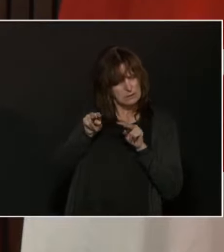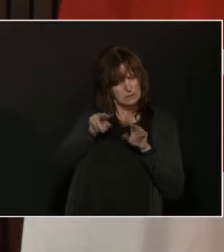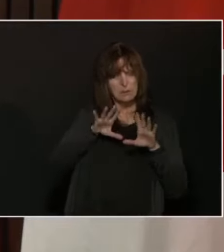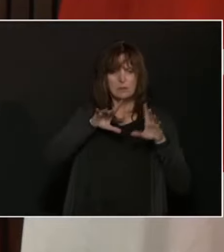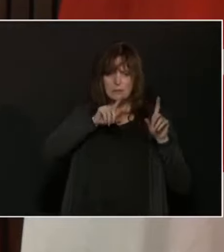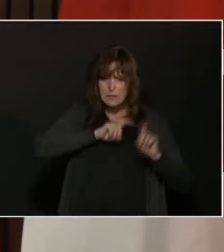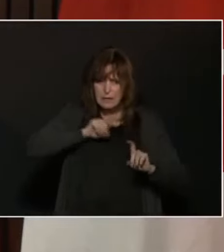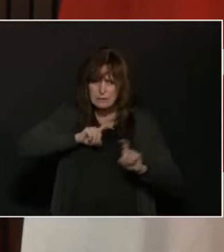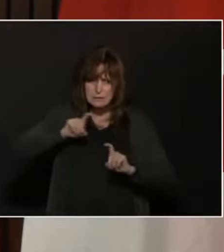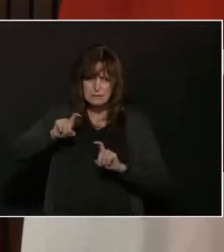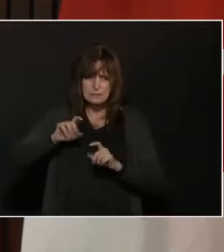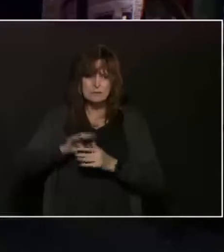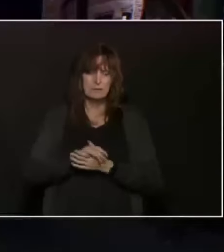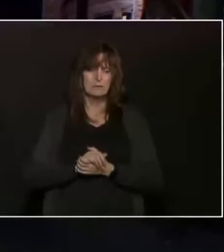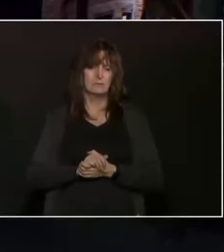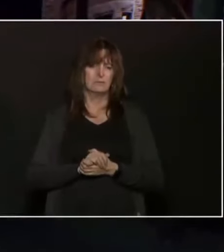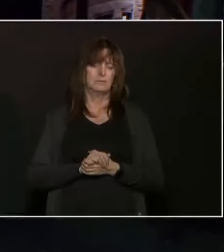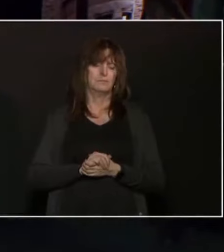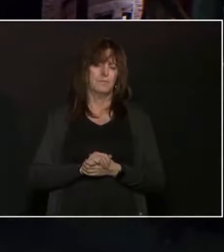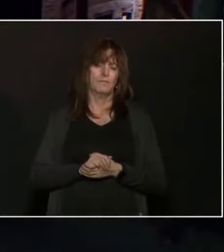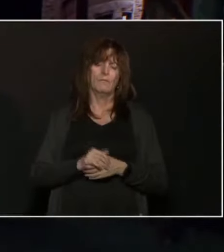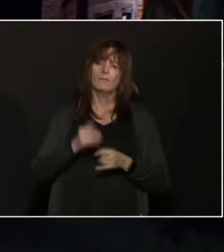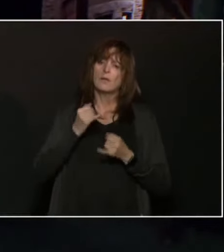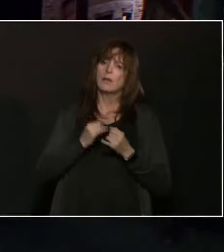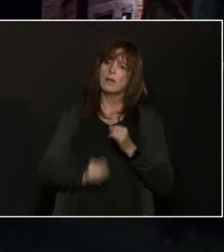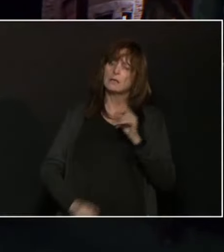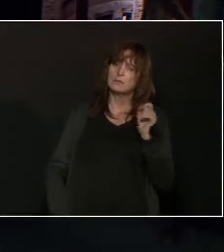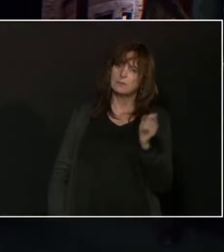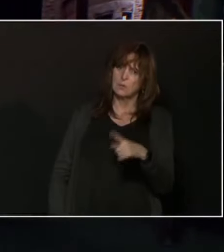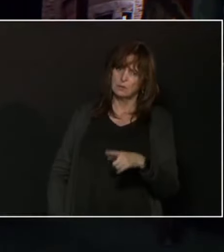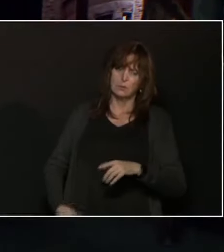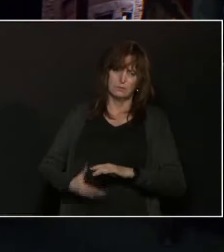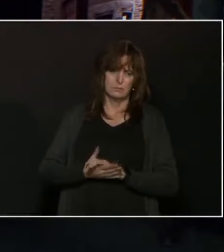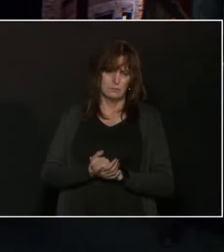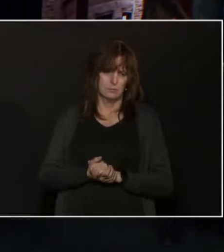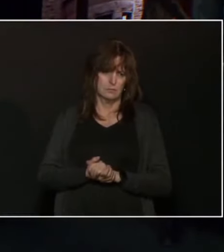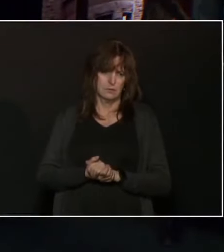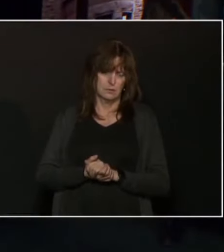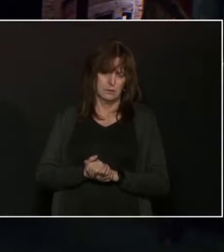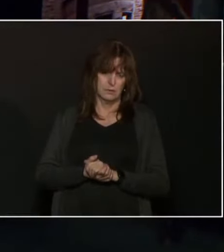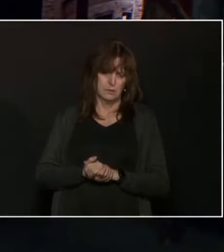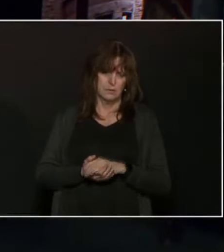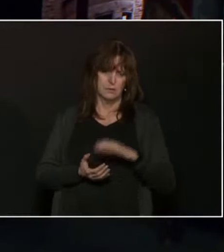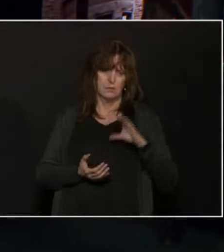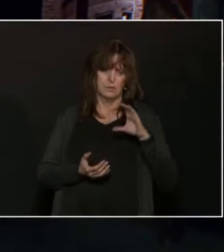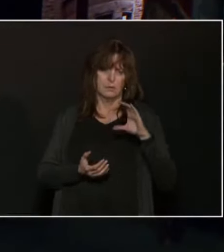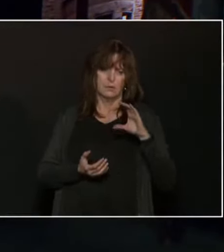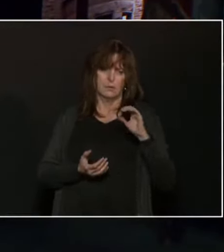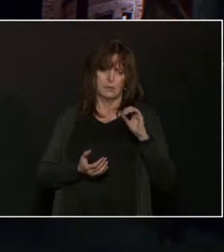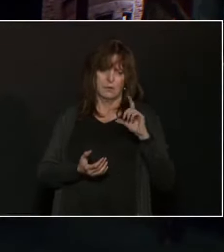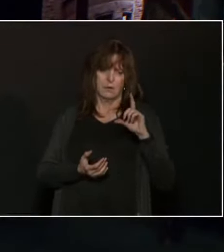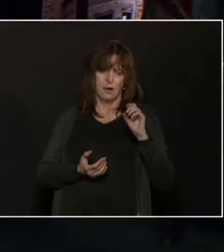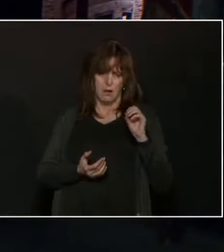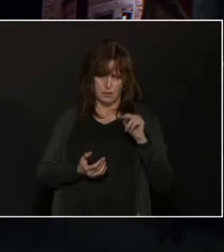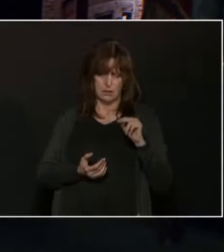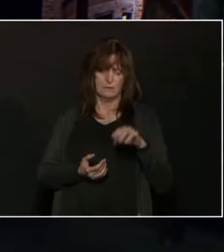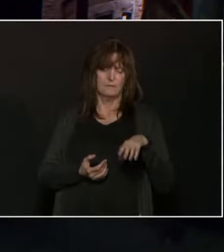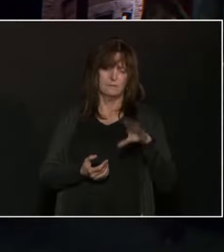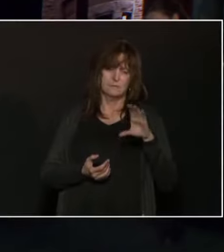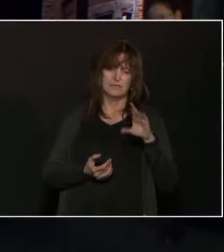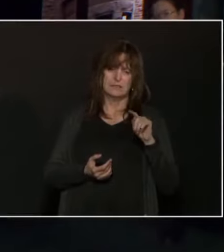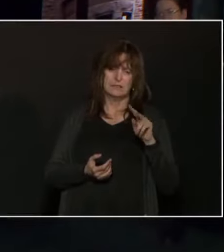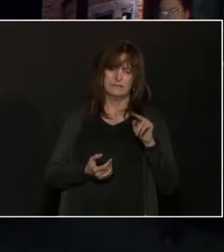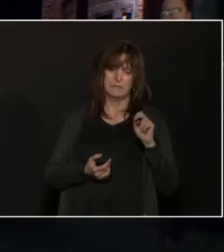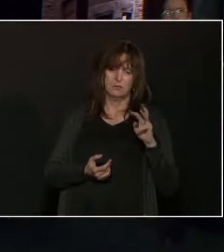Last question. Last question comes from Colin DeMello at CTV News. Please go ahead. Hello,